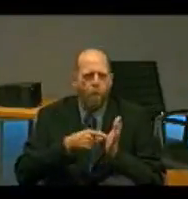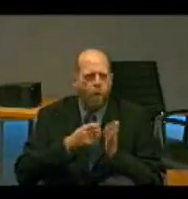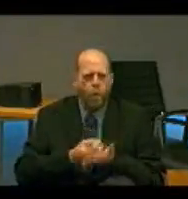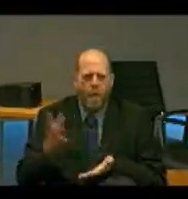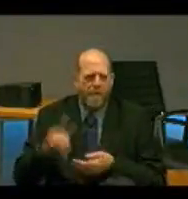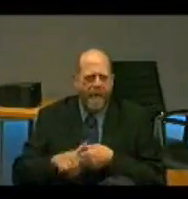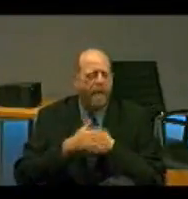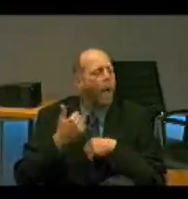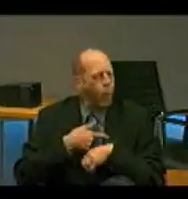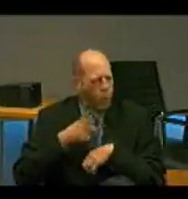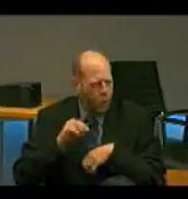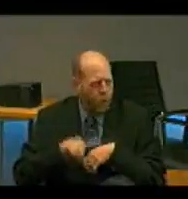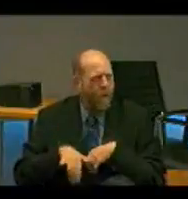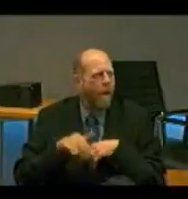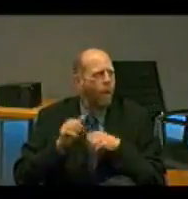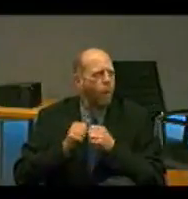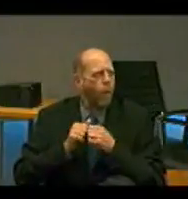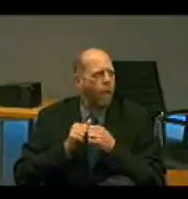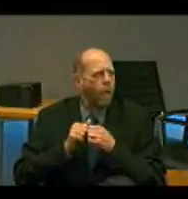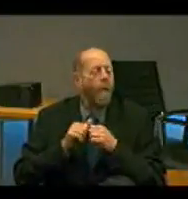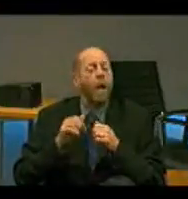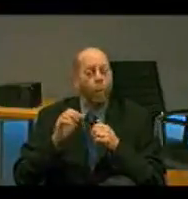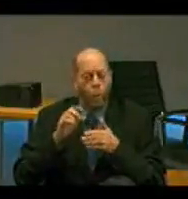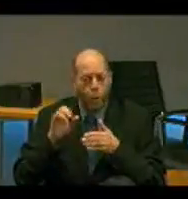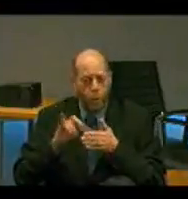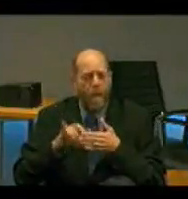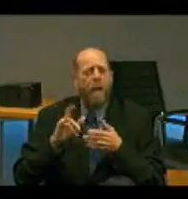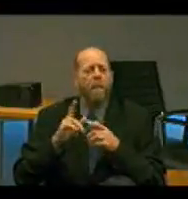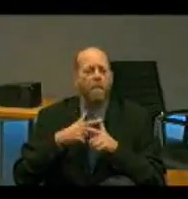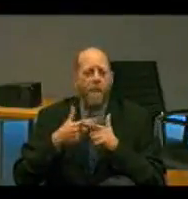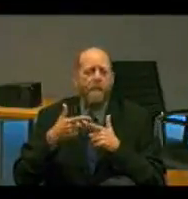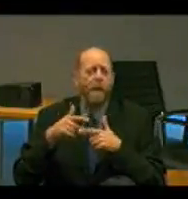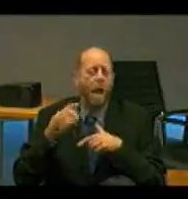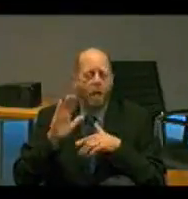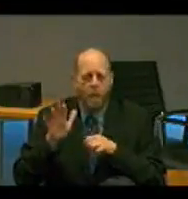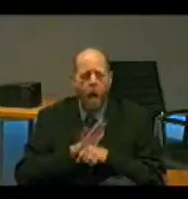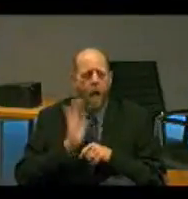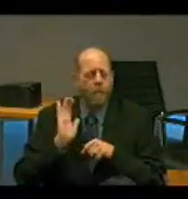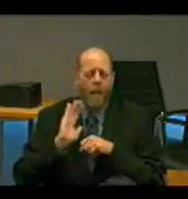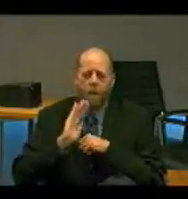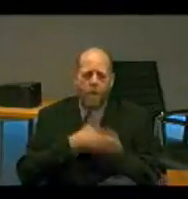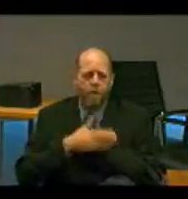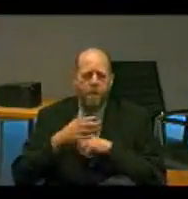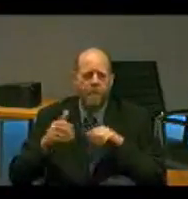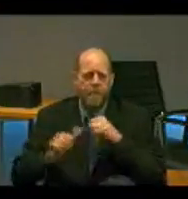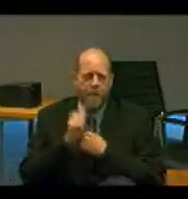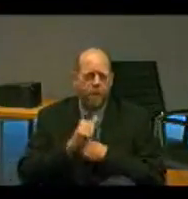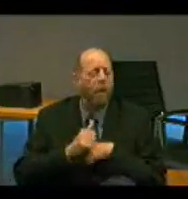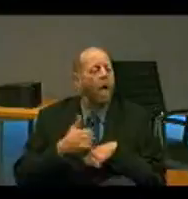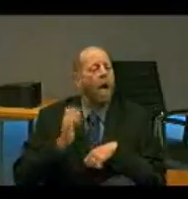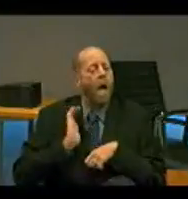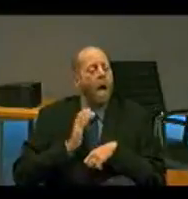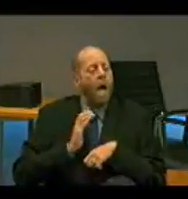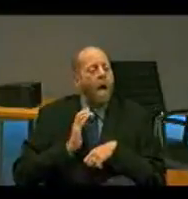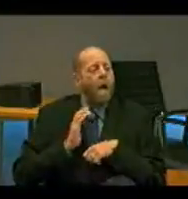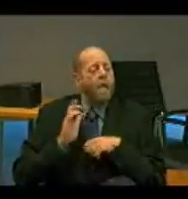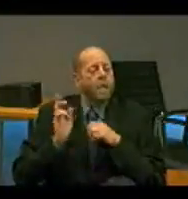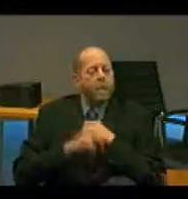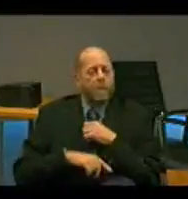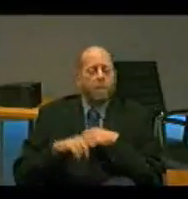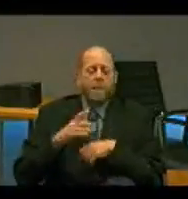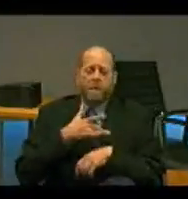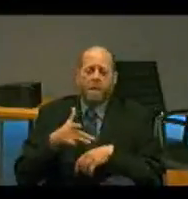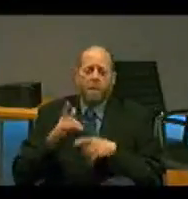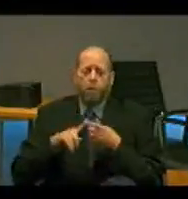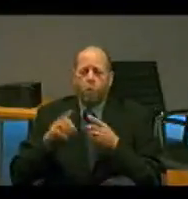them. We do so at our entire country's peril. In a system that's clearly applying discipline more to students